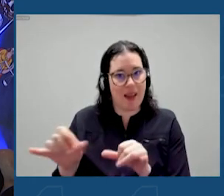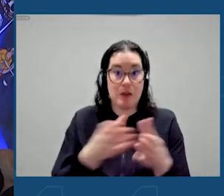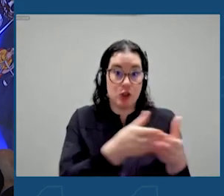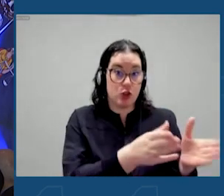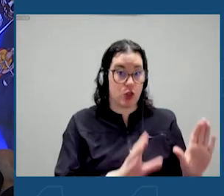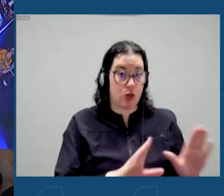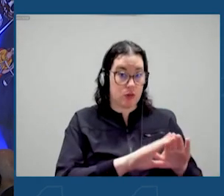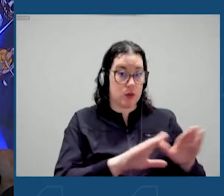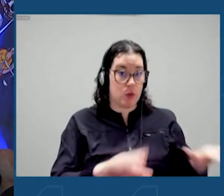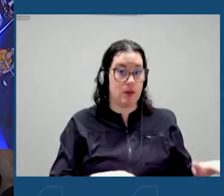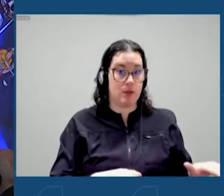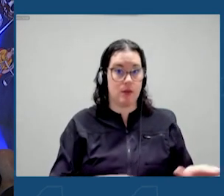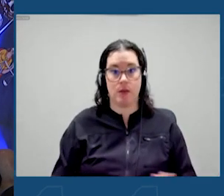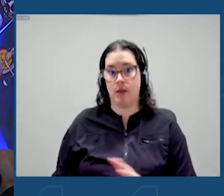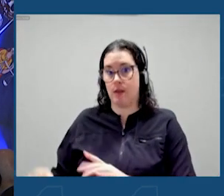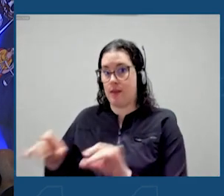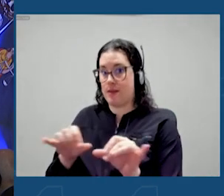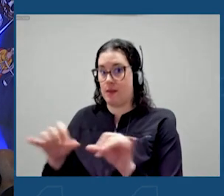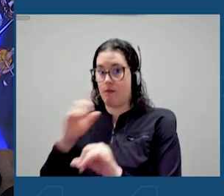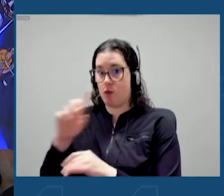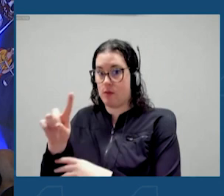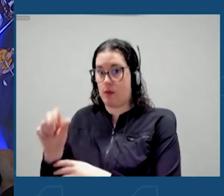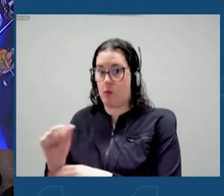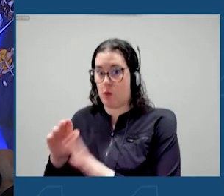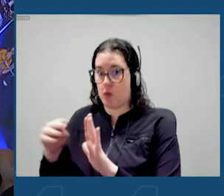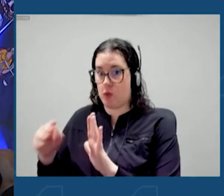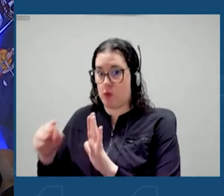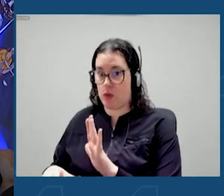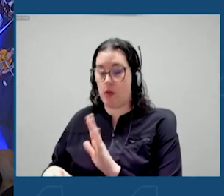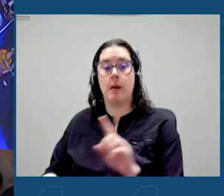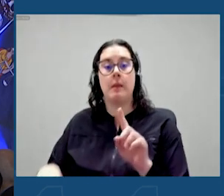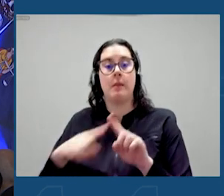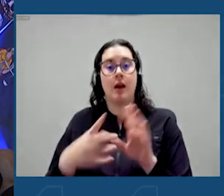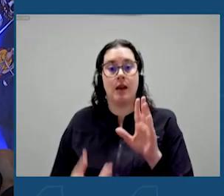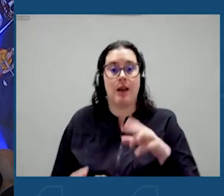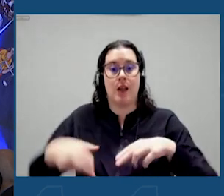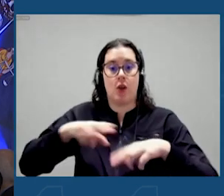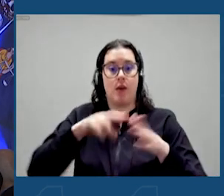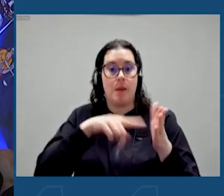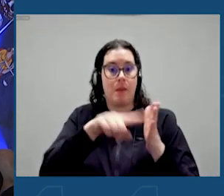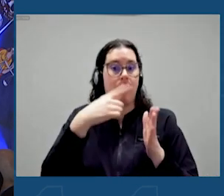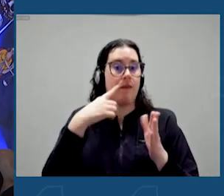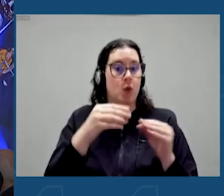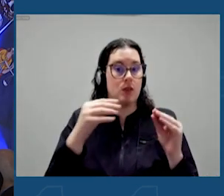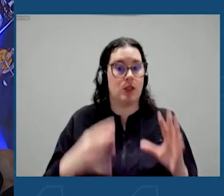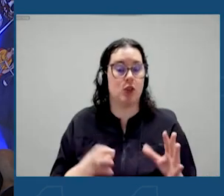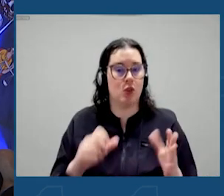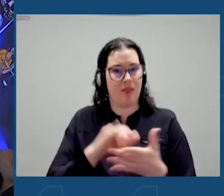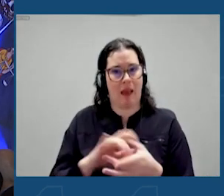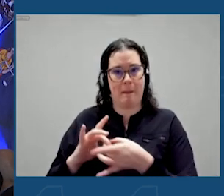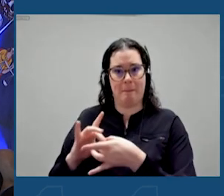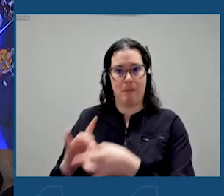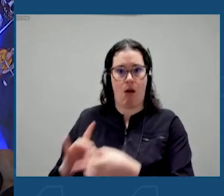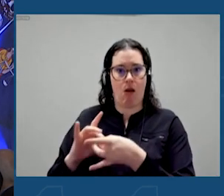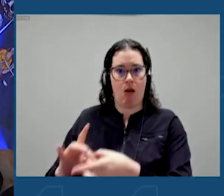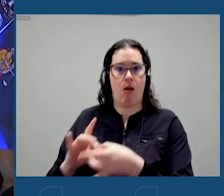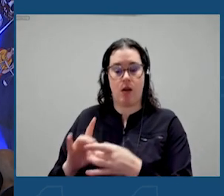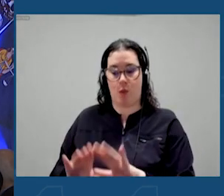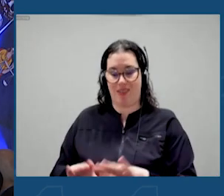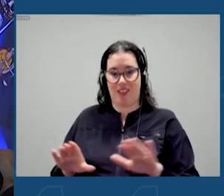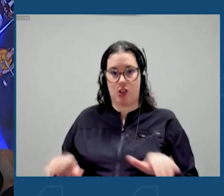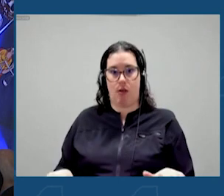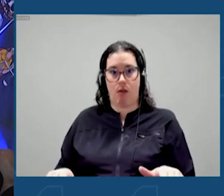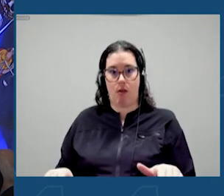student population, and we made sure we increased the pay for the teachers, because that bond between child